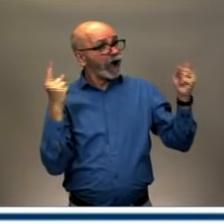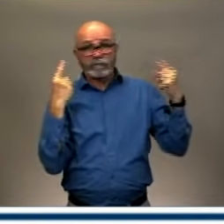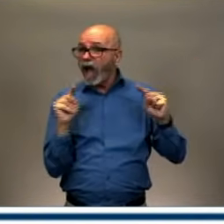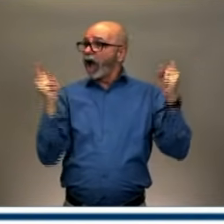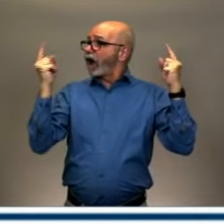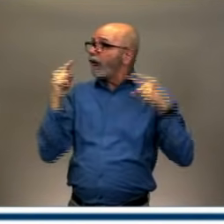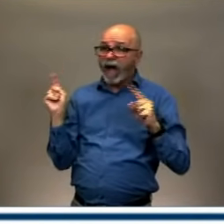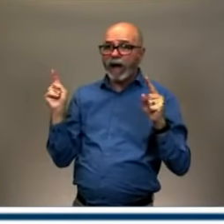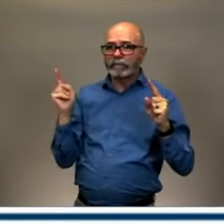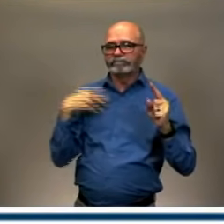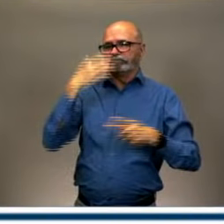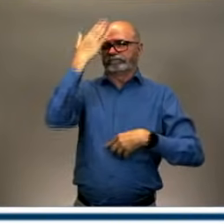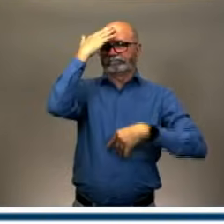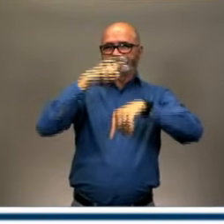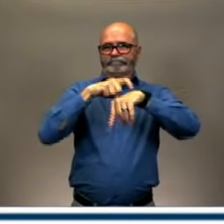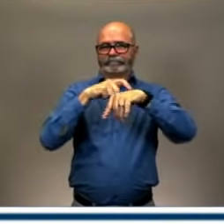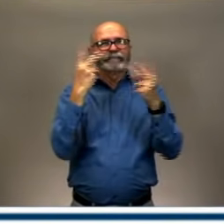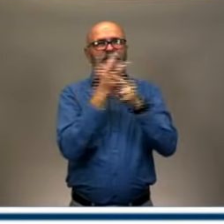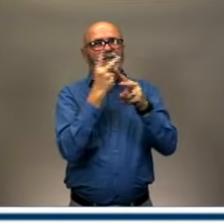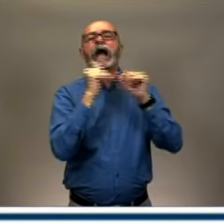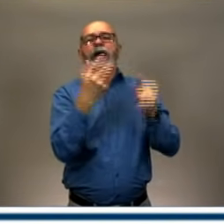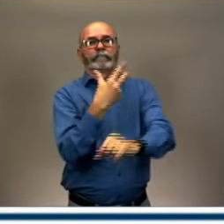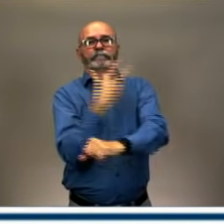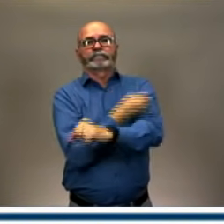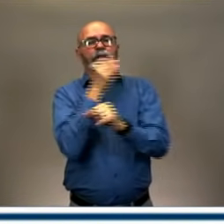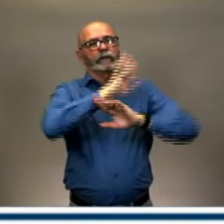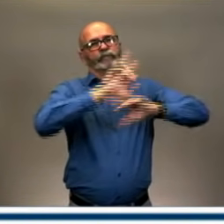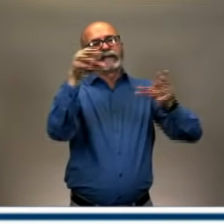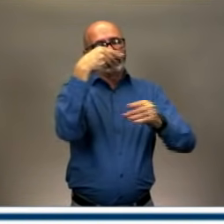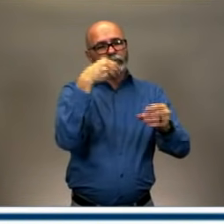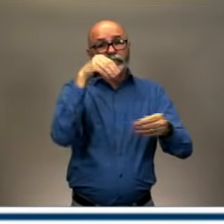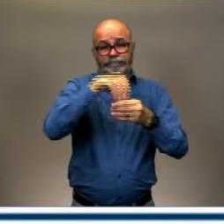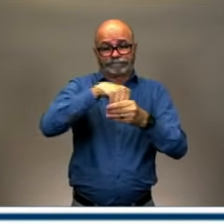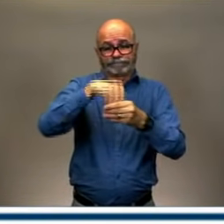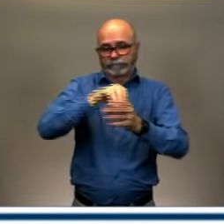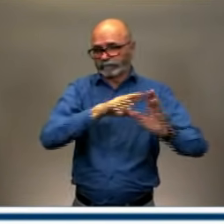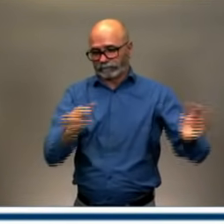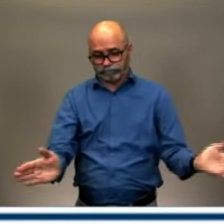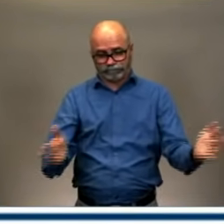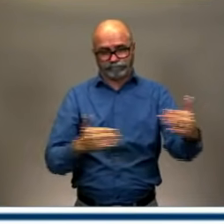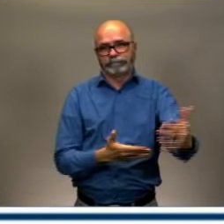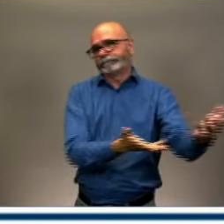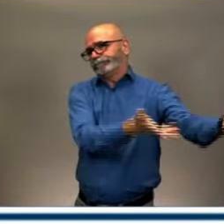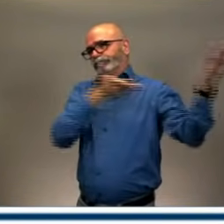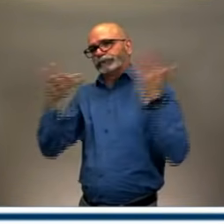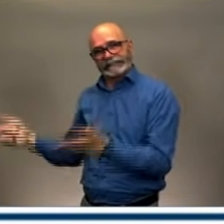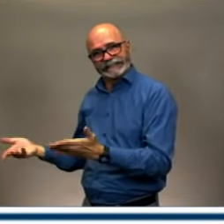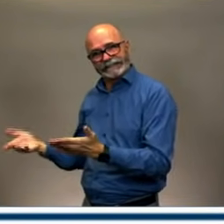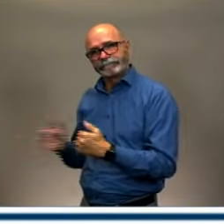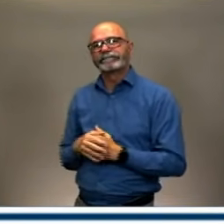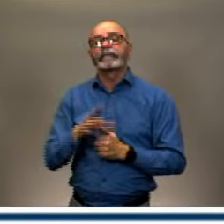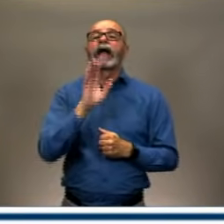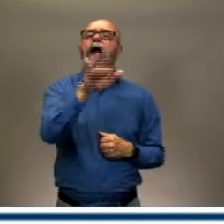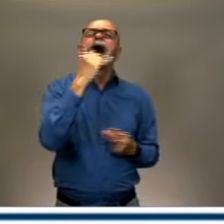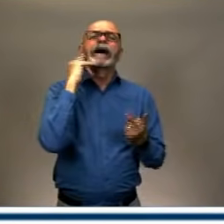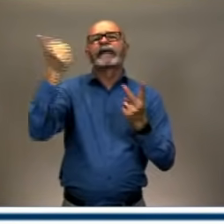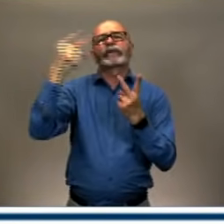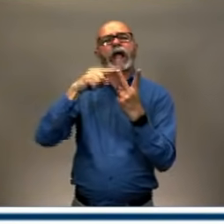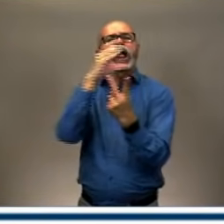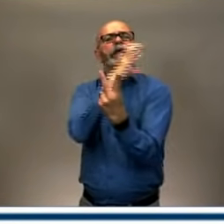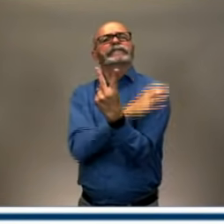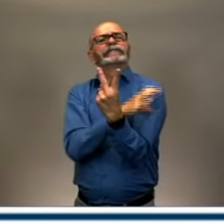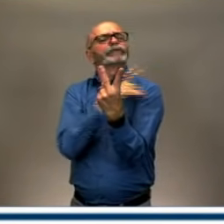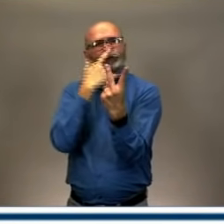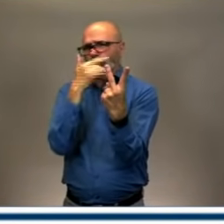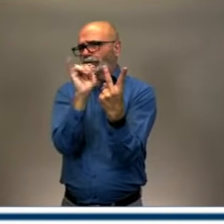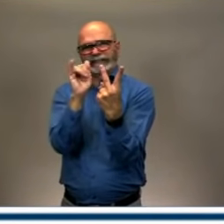will. We also have to start looking at what are the different types of clinics. Right now at our hospital-based clinics, we're using a